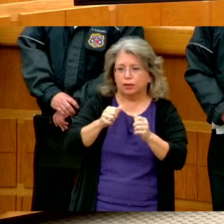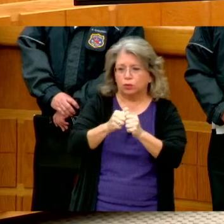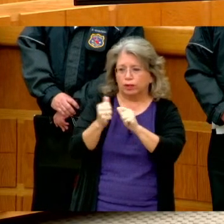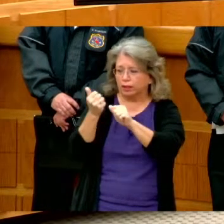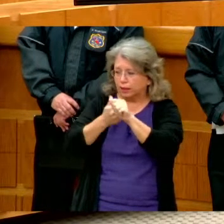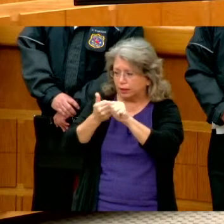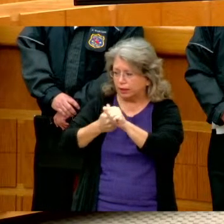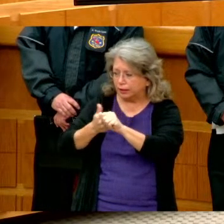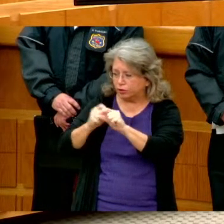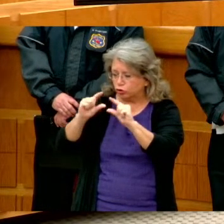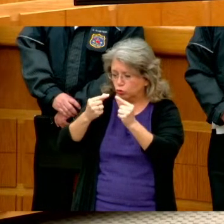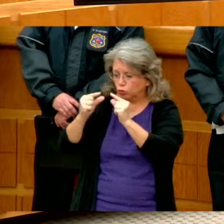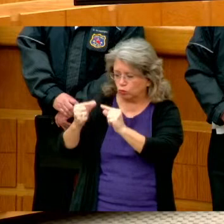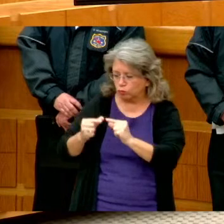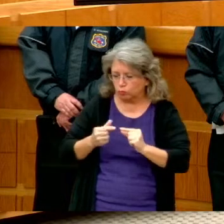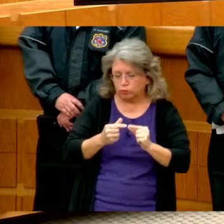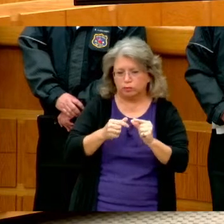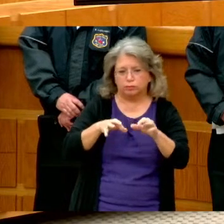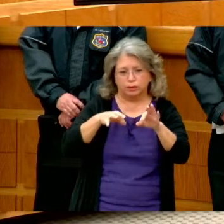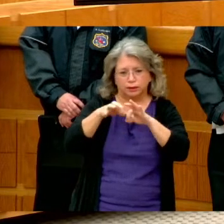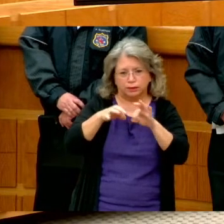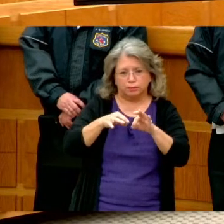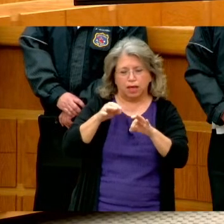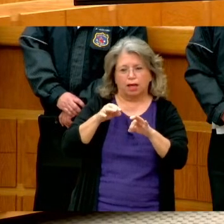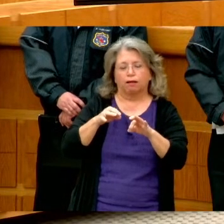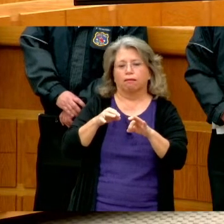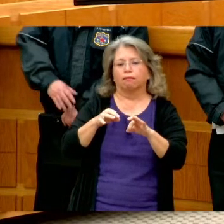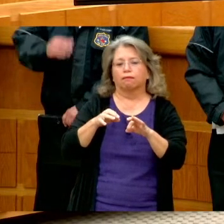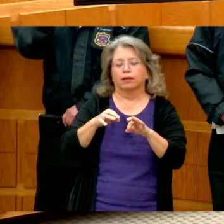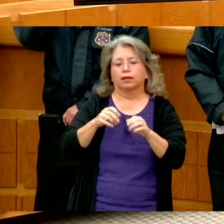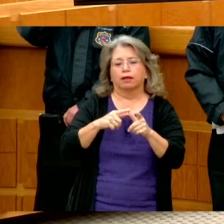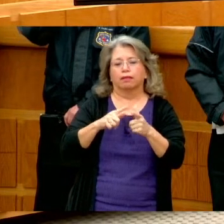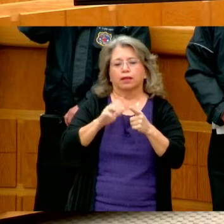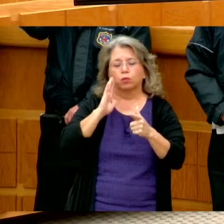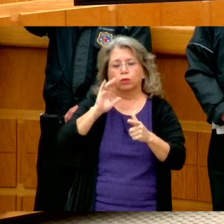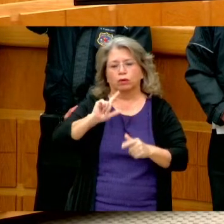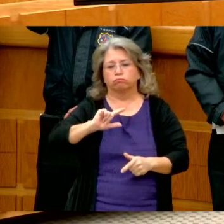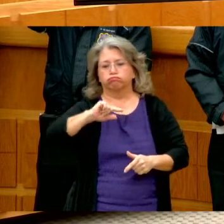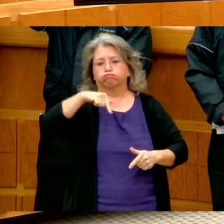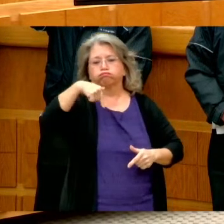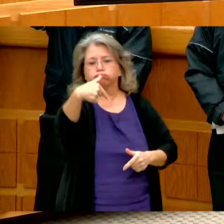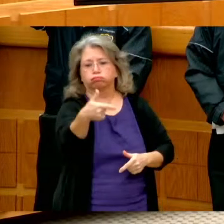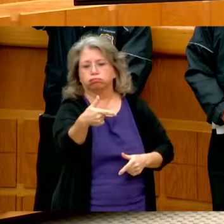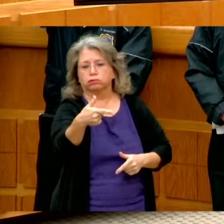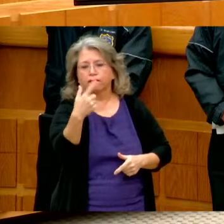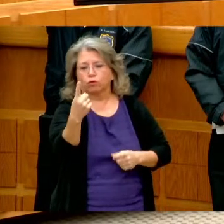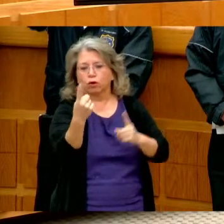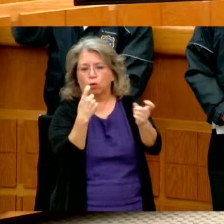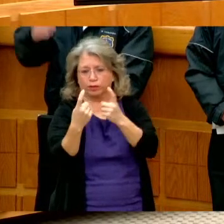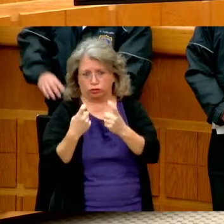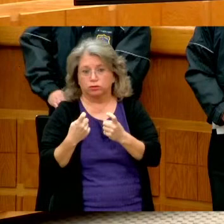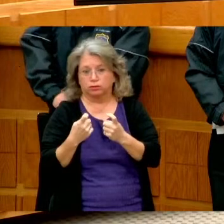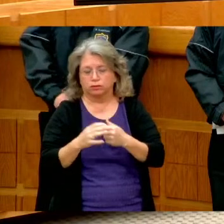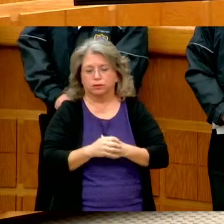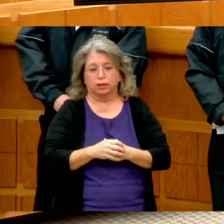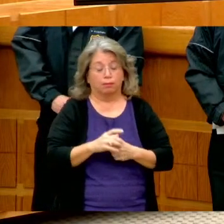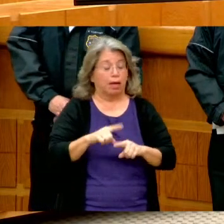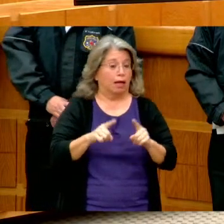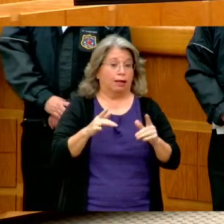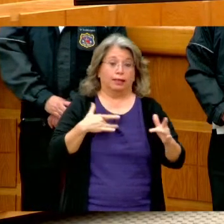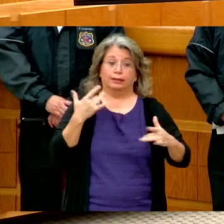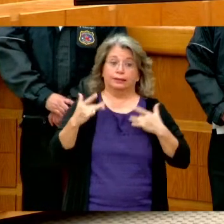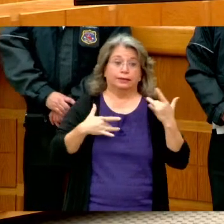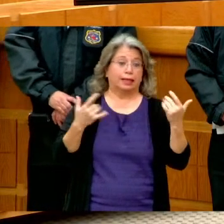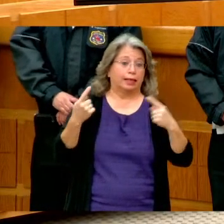chiefs. Then we'll open it up for the press for questions. But this is an exciting day for Corpus Christi, Nueces